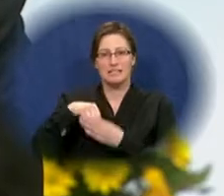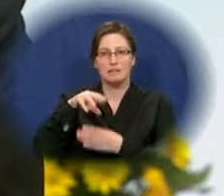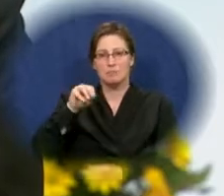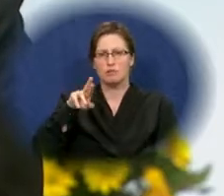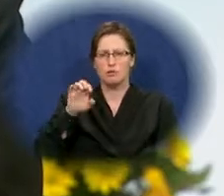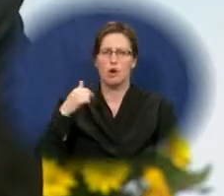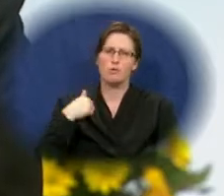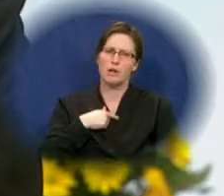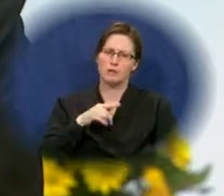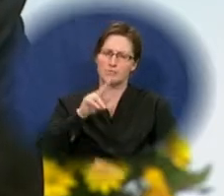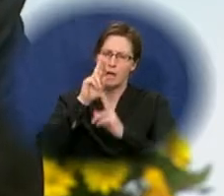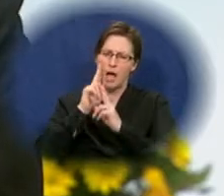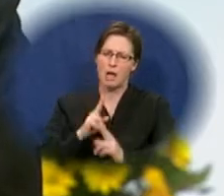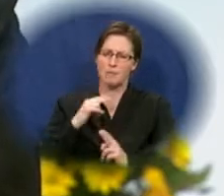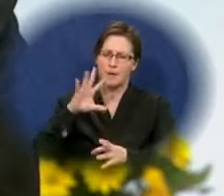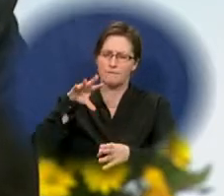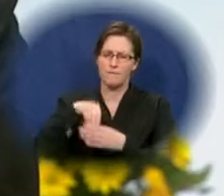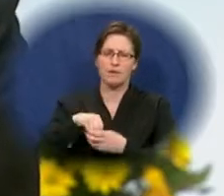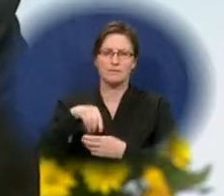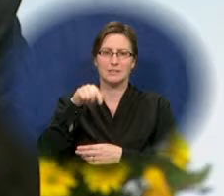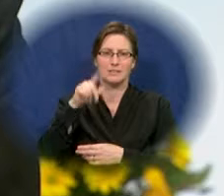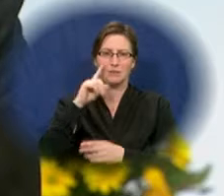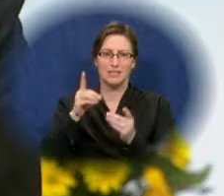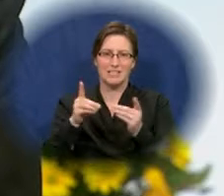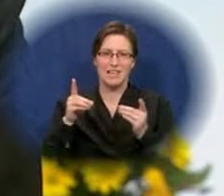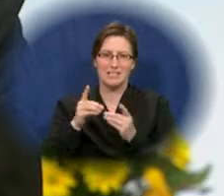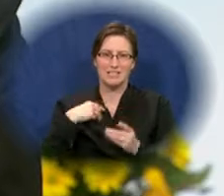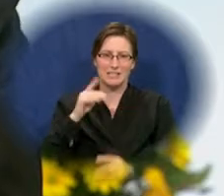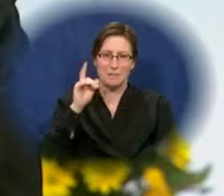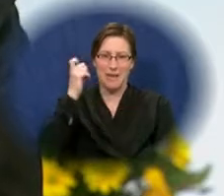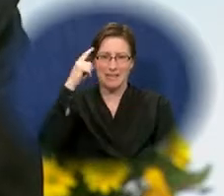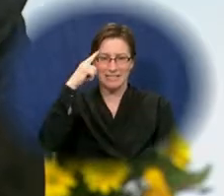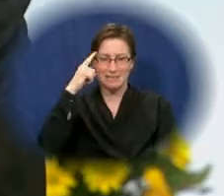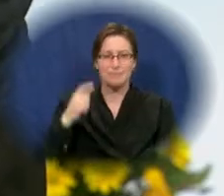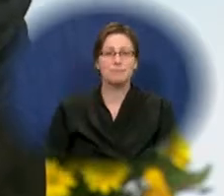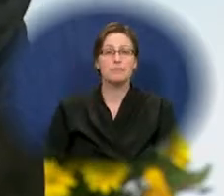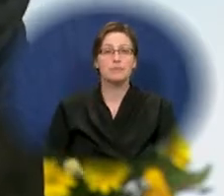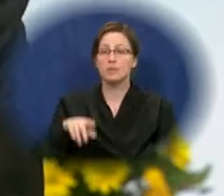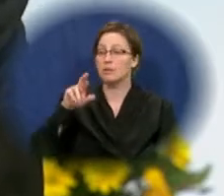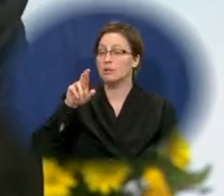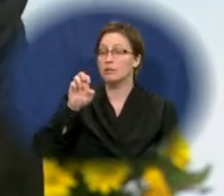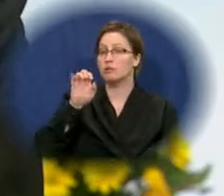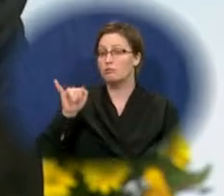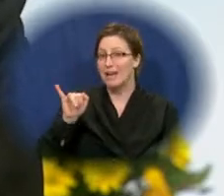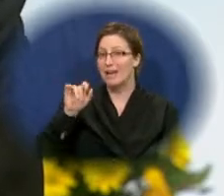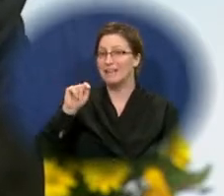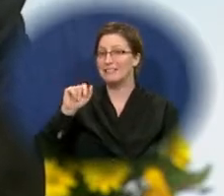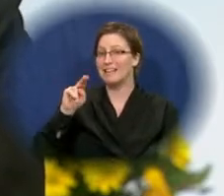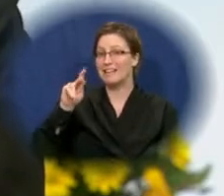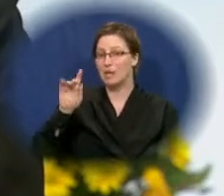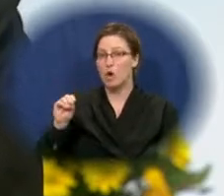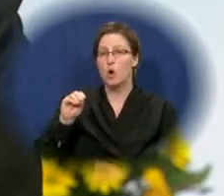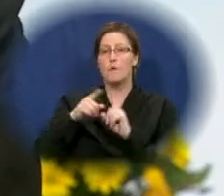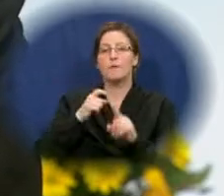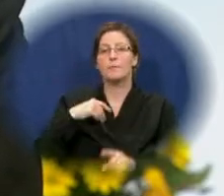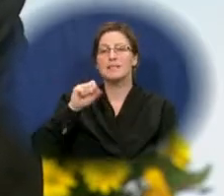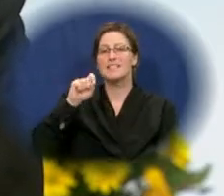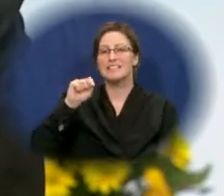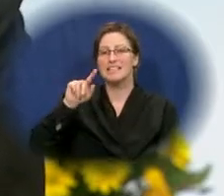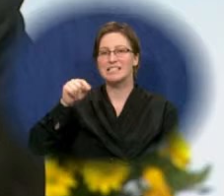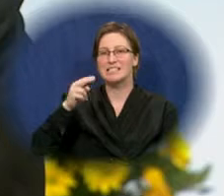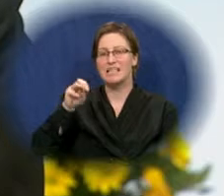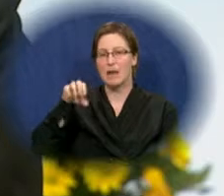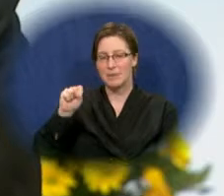ministry for the Apostolate in the Diocese of Madison. Ray Tanko of St. Thomas Aquinas Parish in